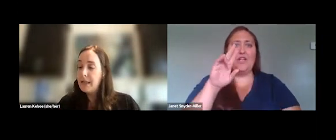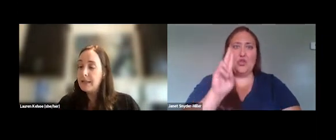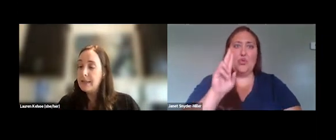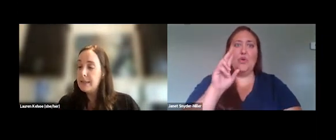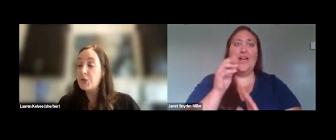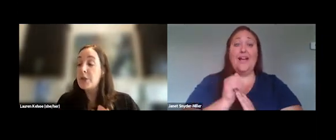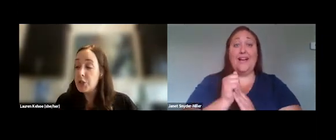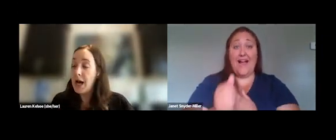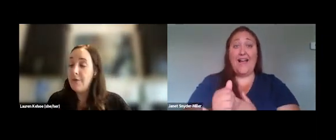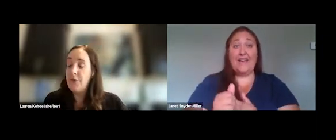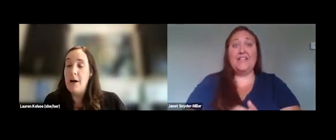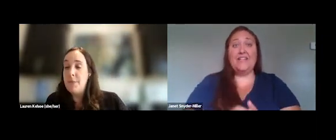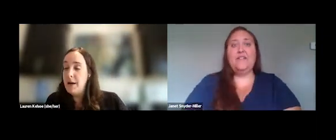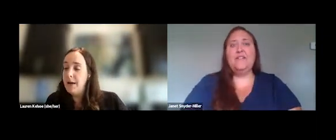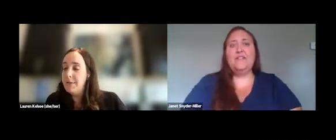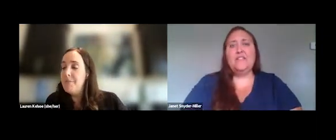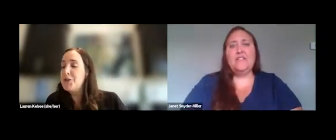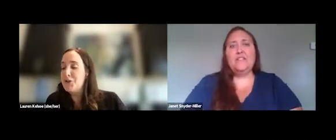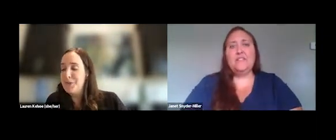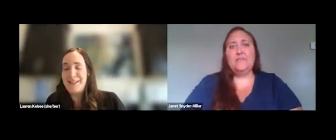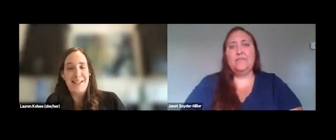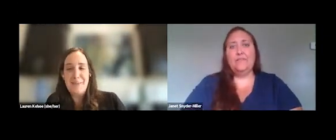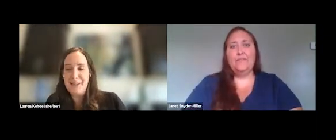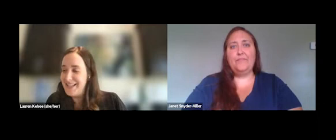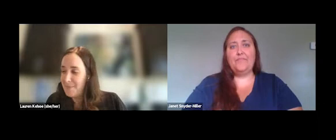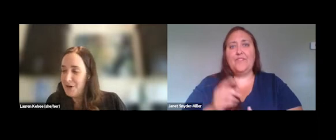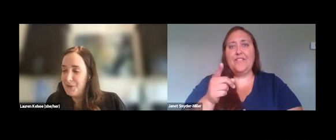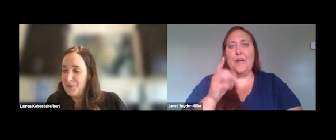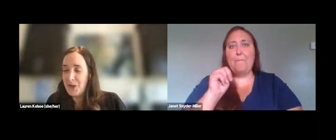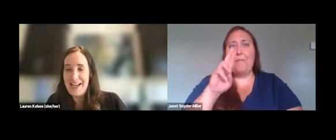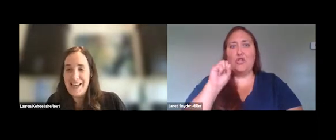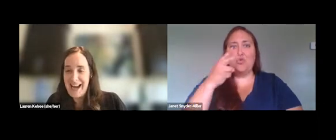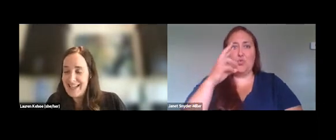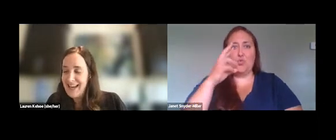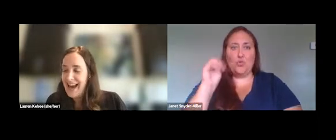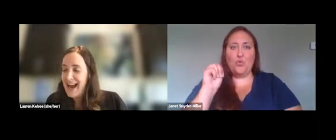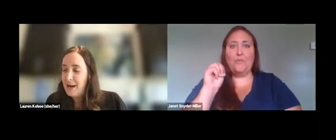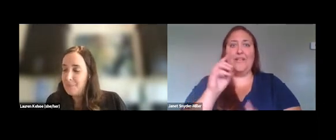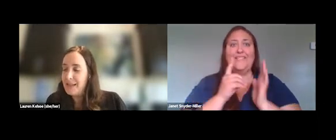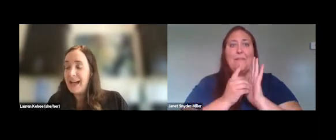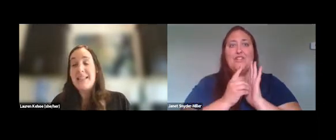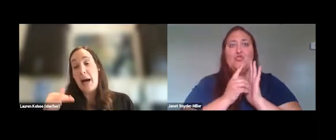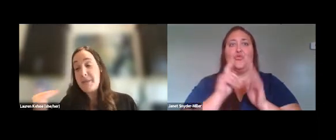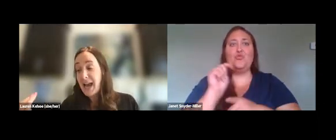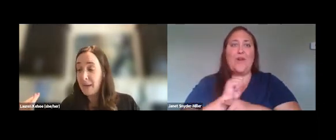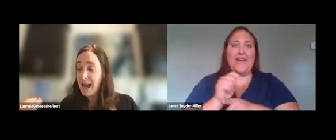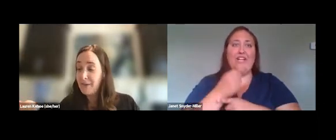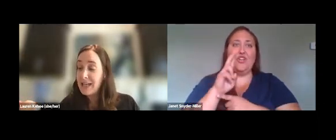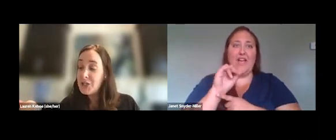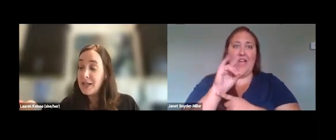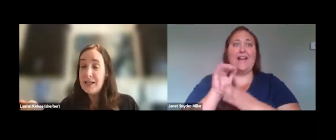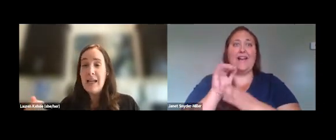and it's a screenshot from the Mushrooms Accessibility Demo training guide. It has top